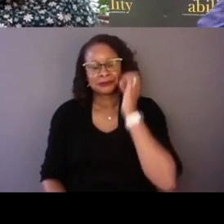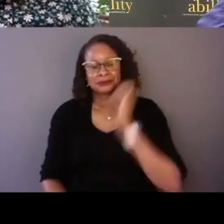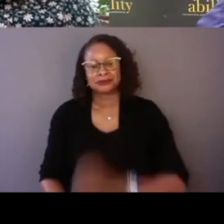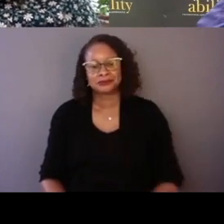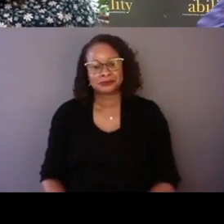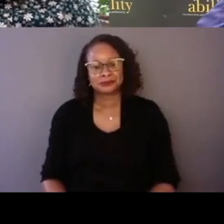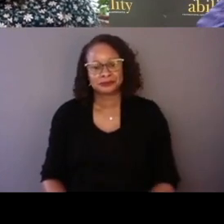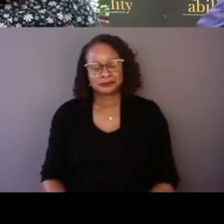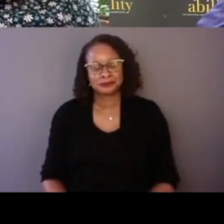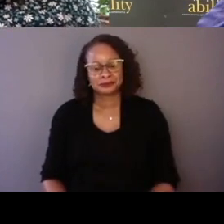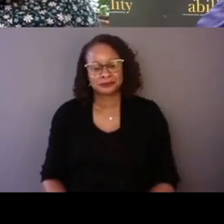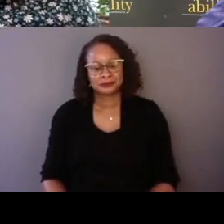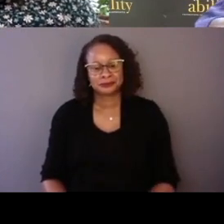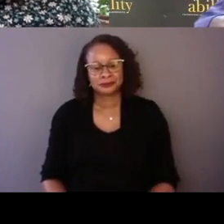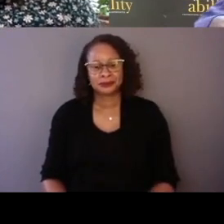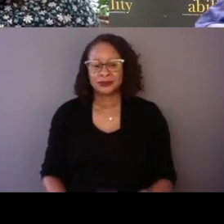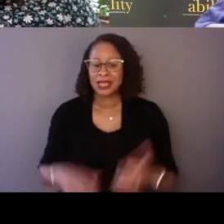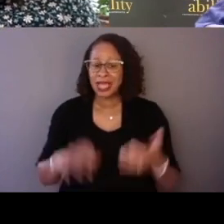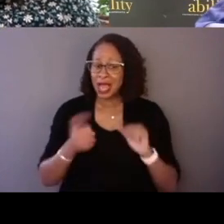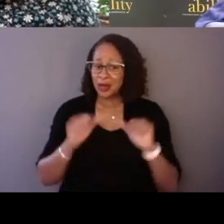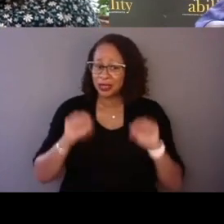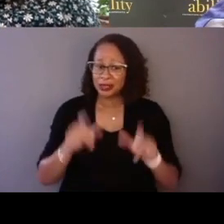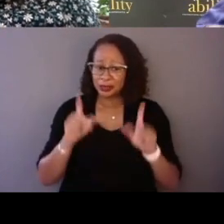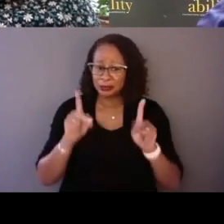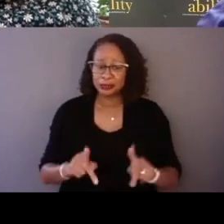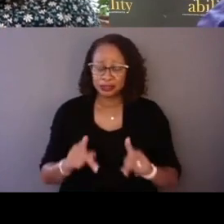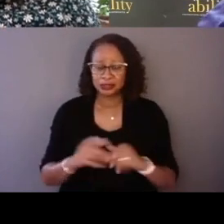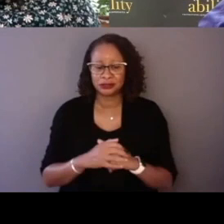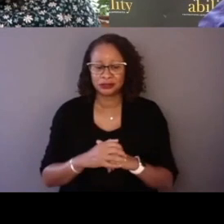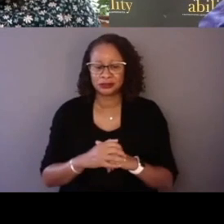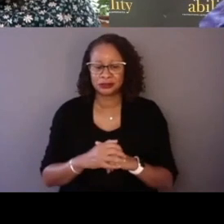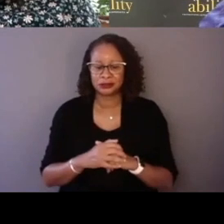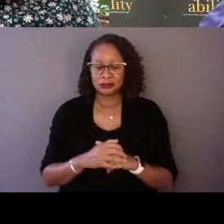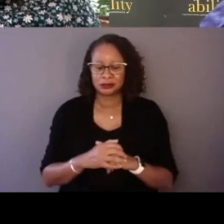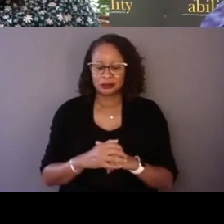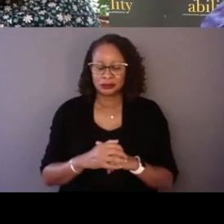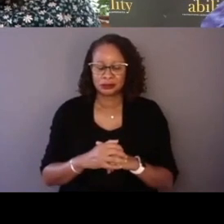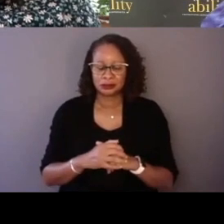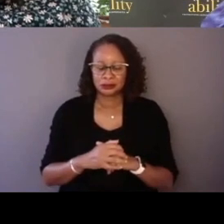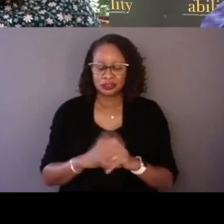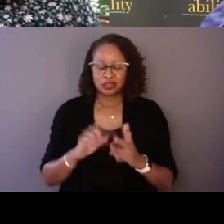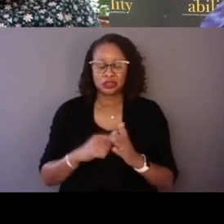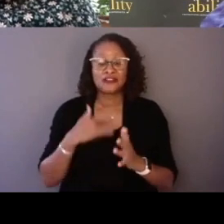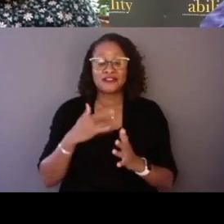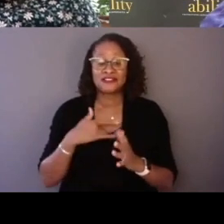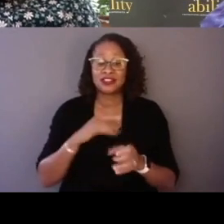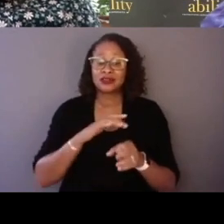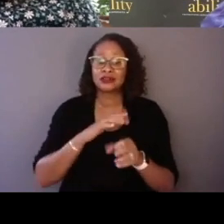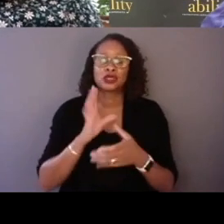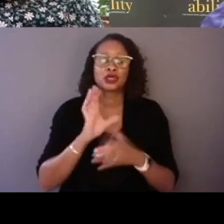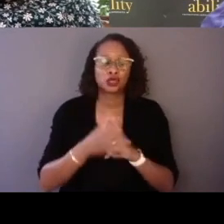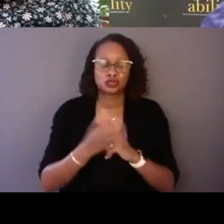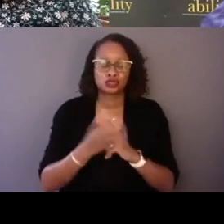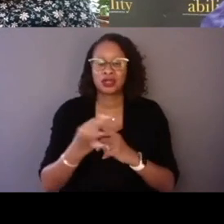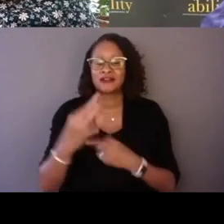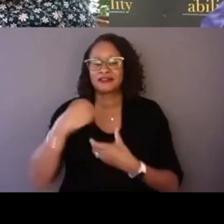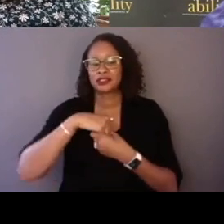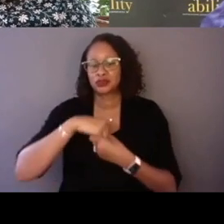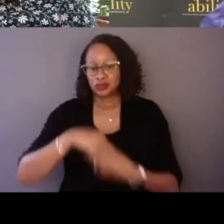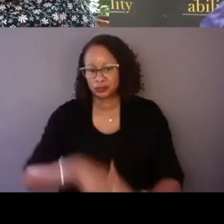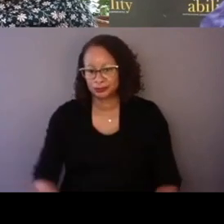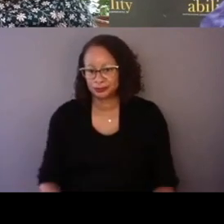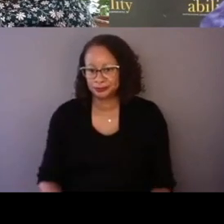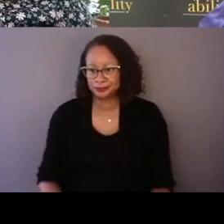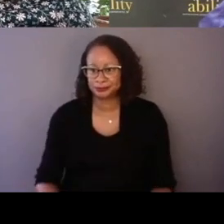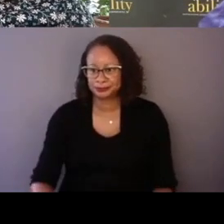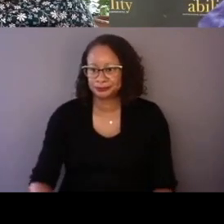about beginning to not just address issues, but build a real culture of inclusion? Yeah, a